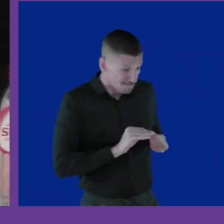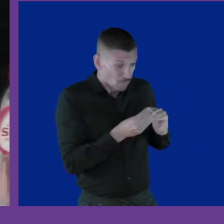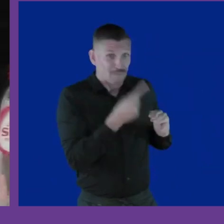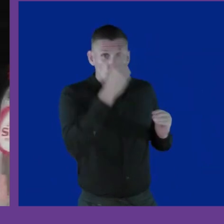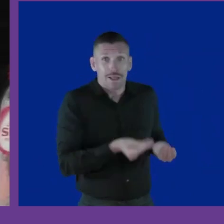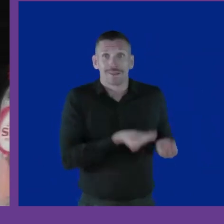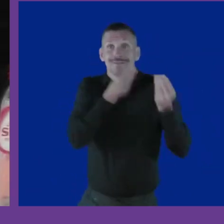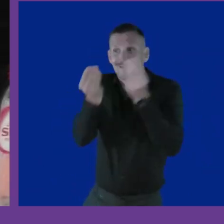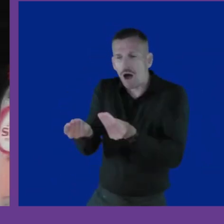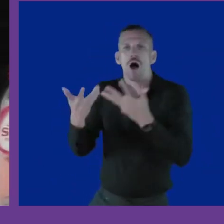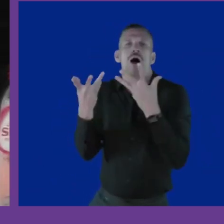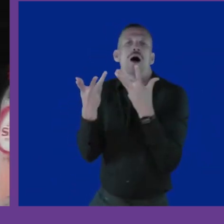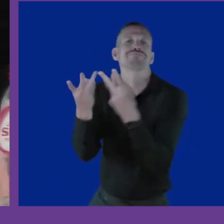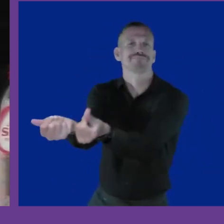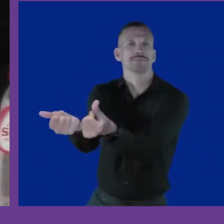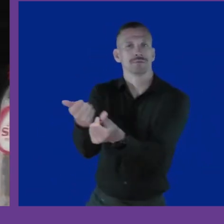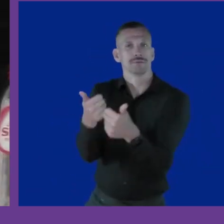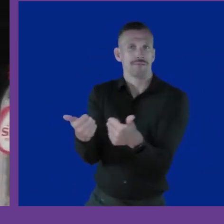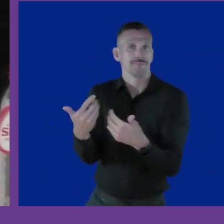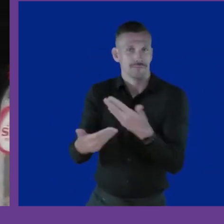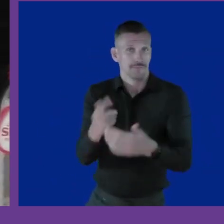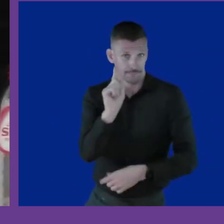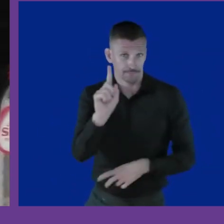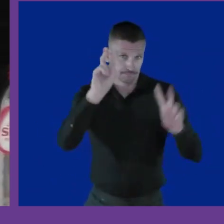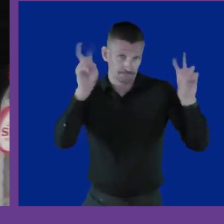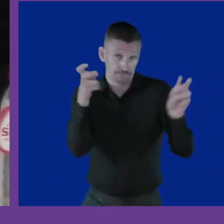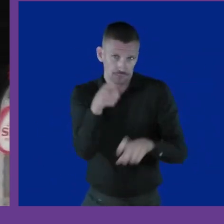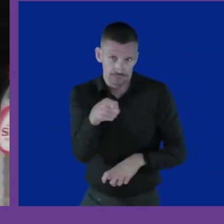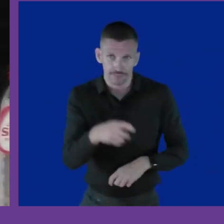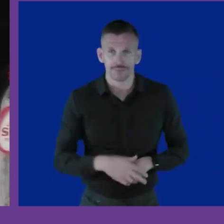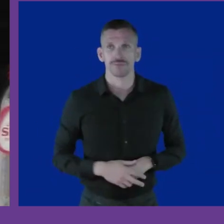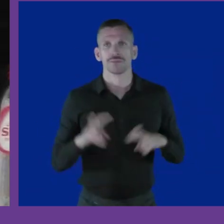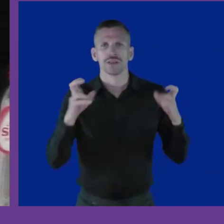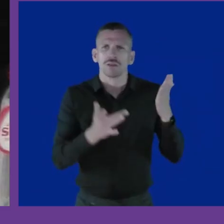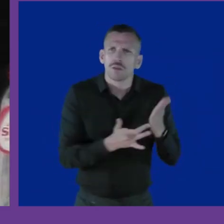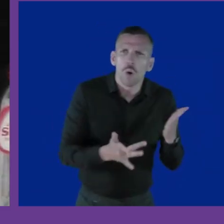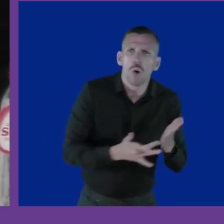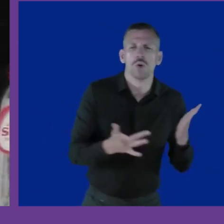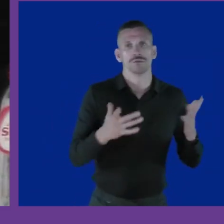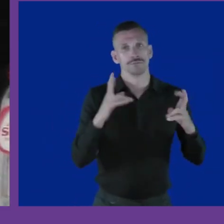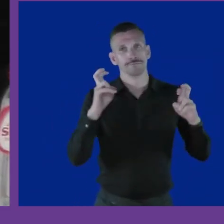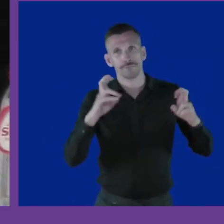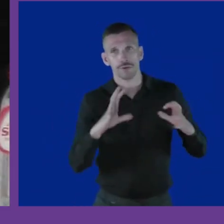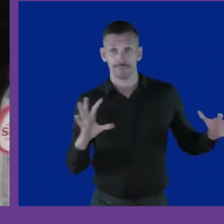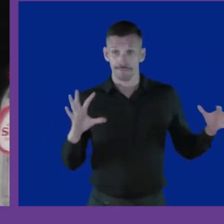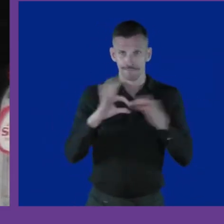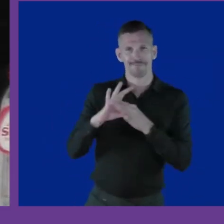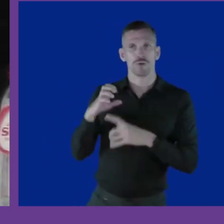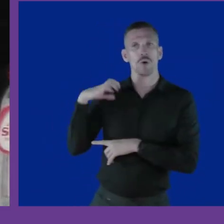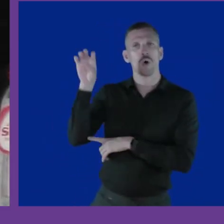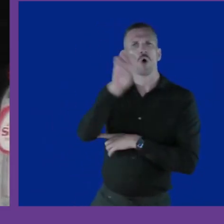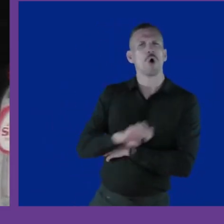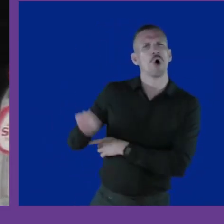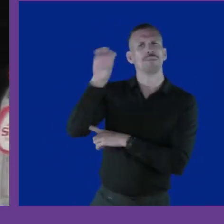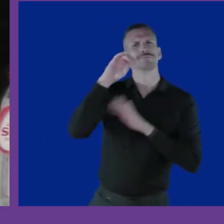it's first and foremost about really implementing now this EU Accessibility Act and making this a reality for all